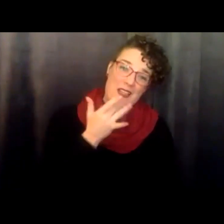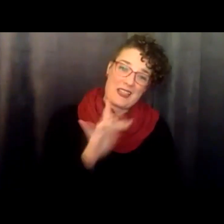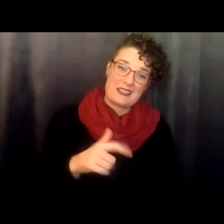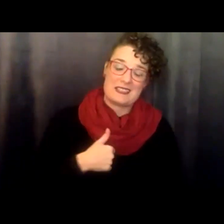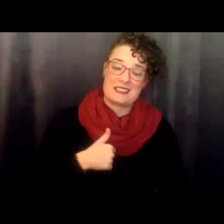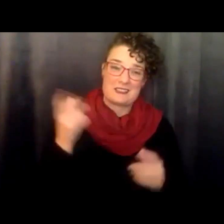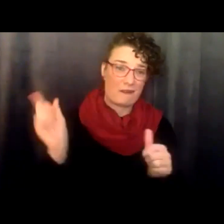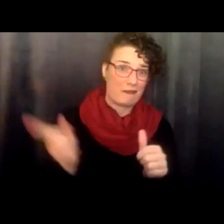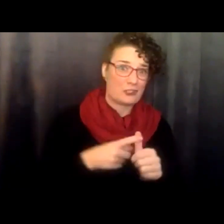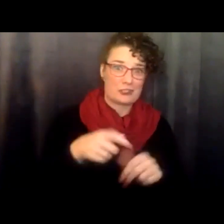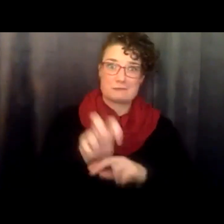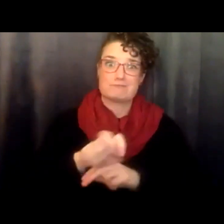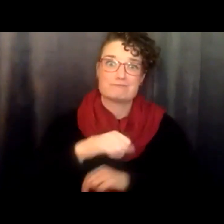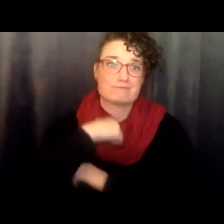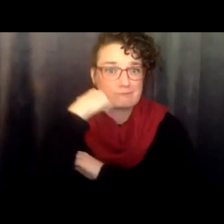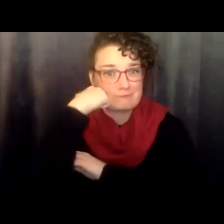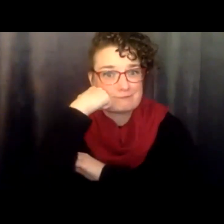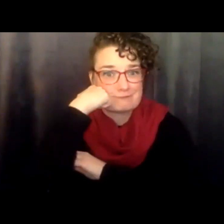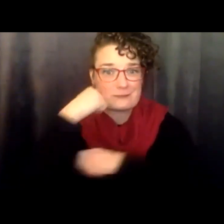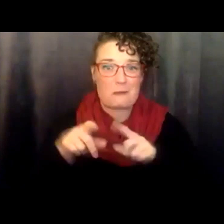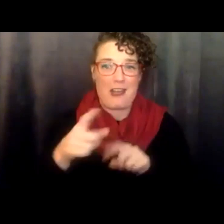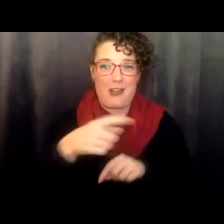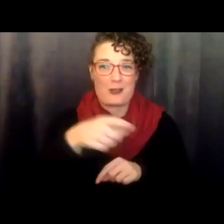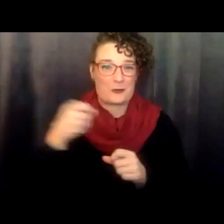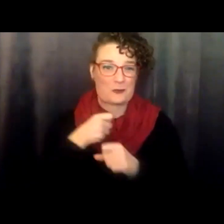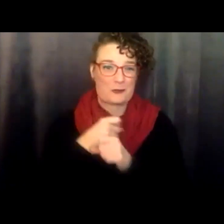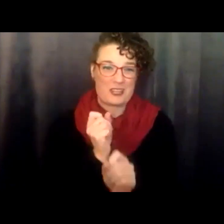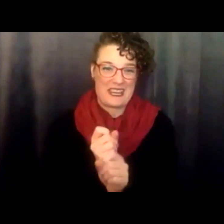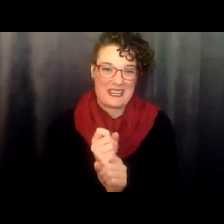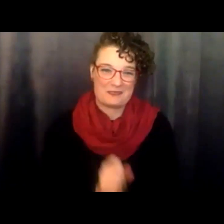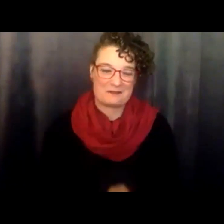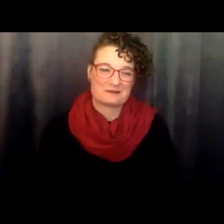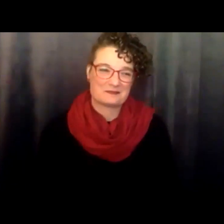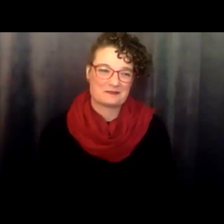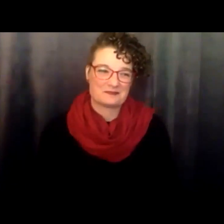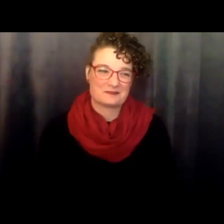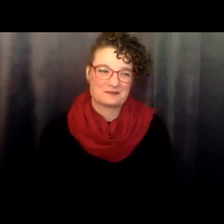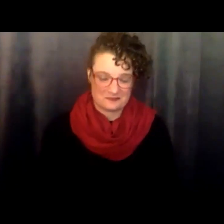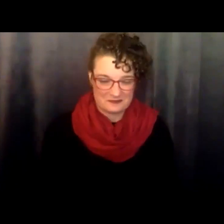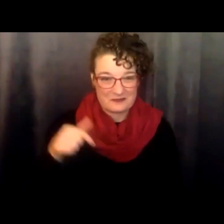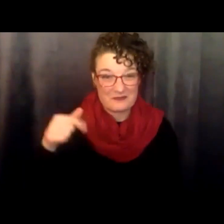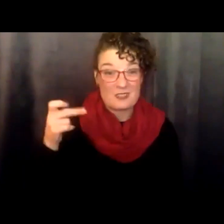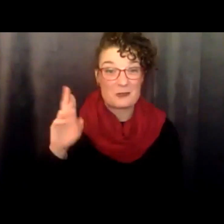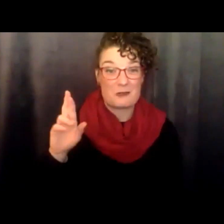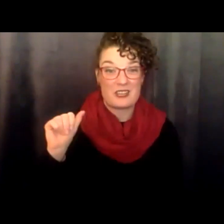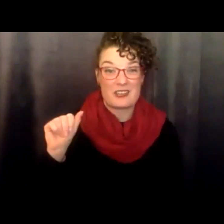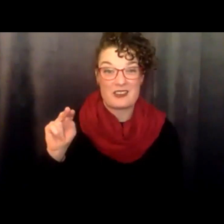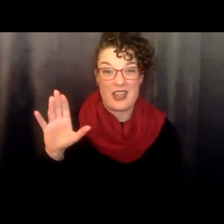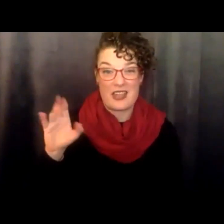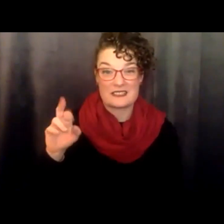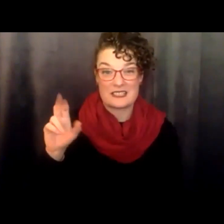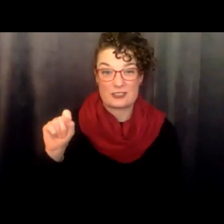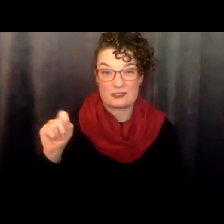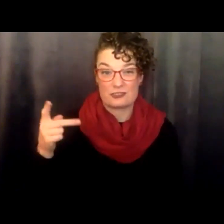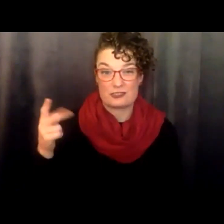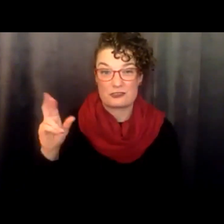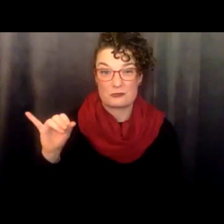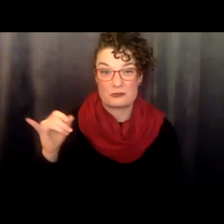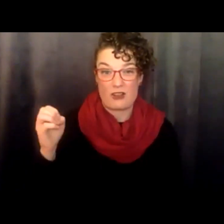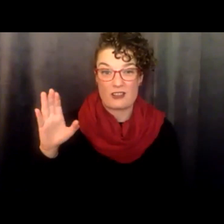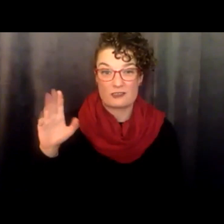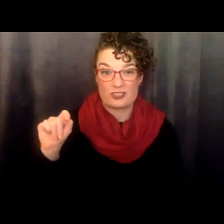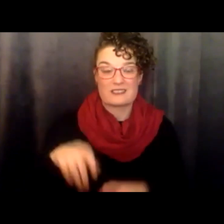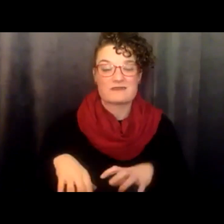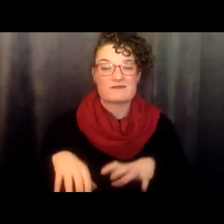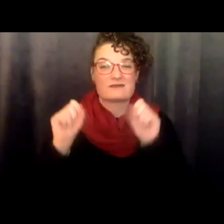seat at the act of your creation. So the Queer Ancestors Project offers free workshops in printmaking